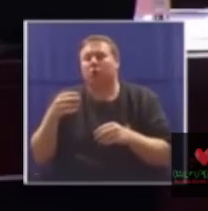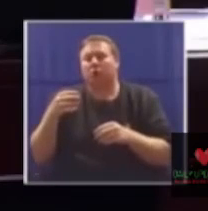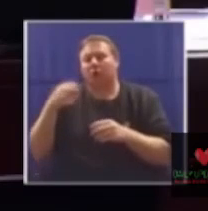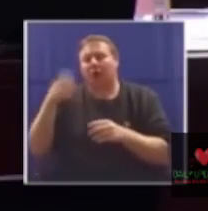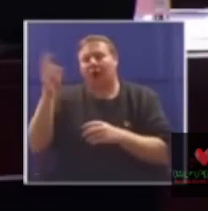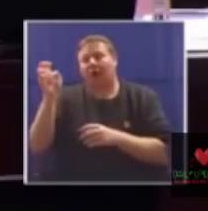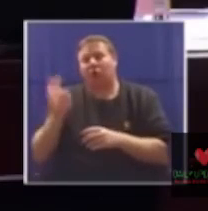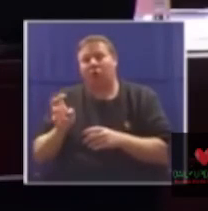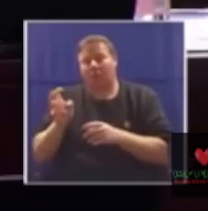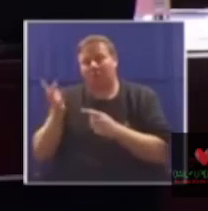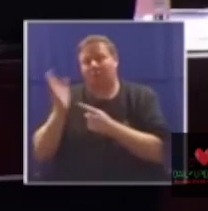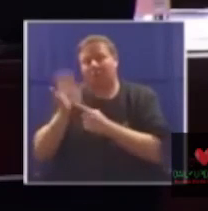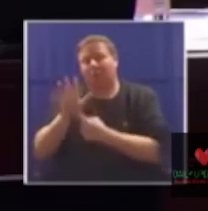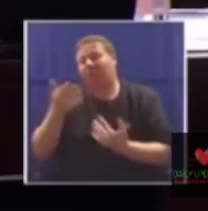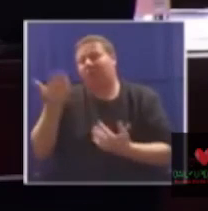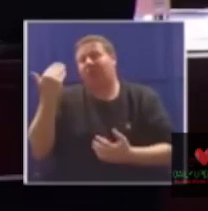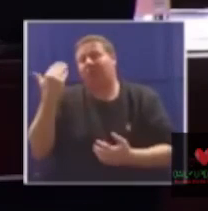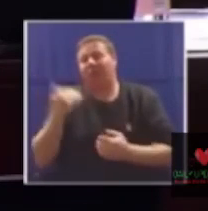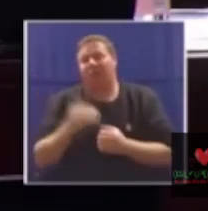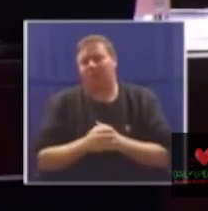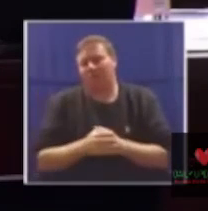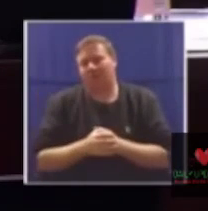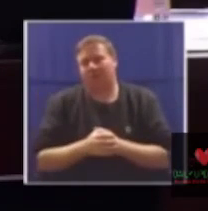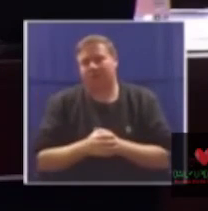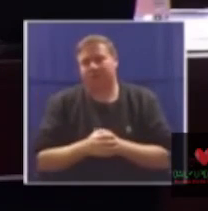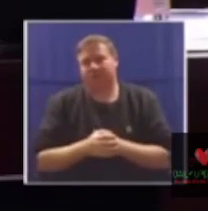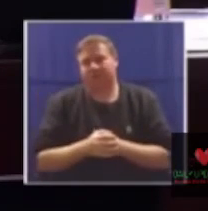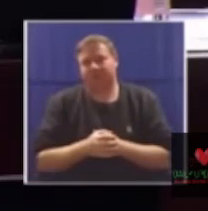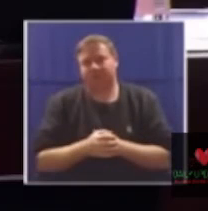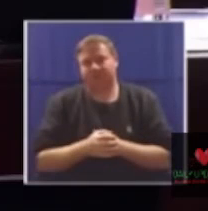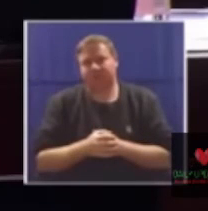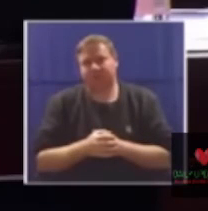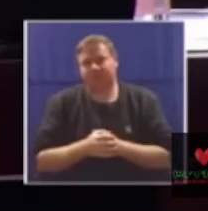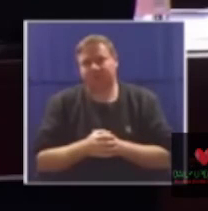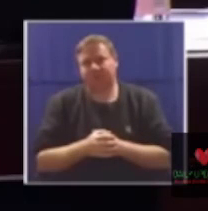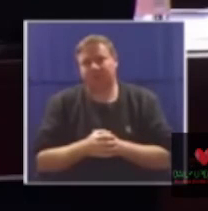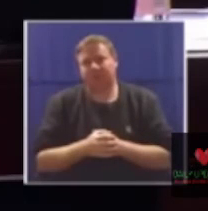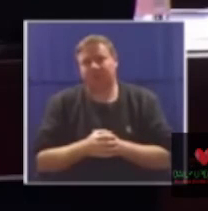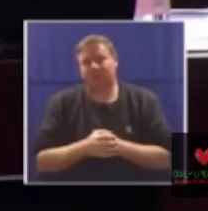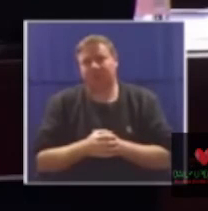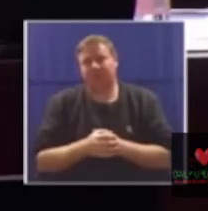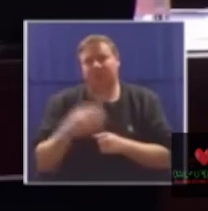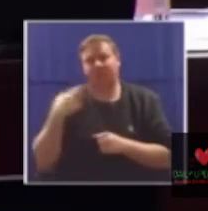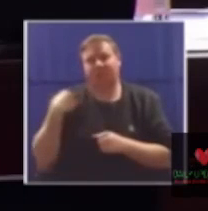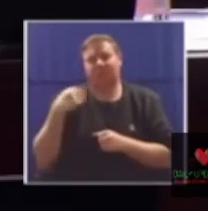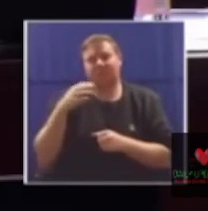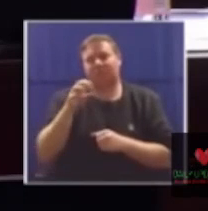the solutions, Minister Spoot, the Dancing Minister,